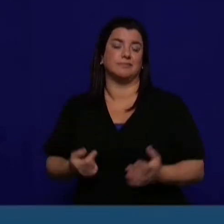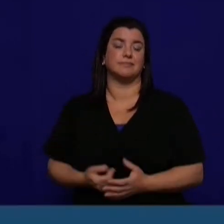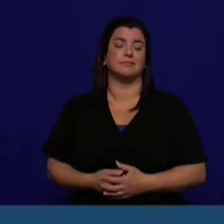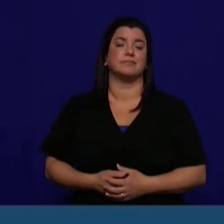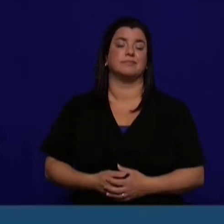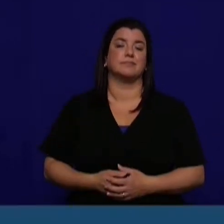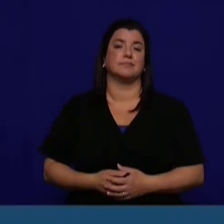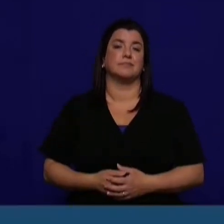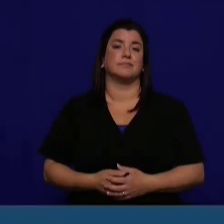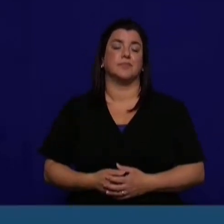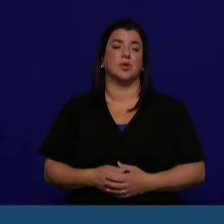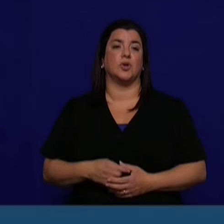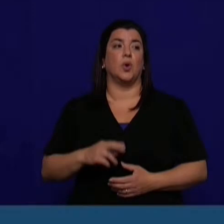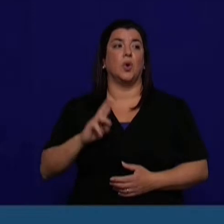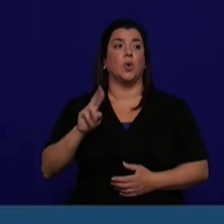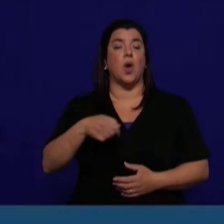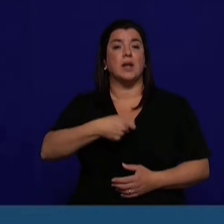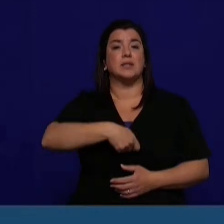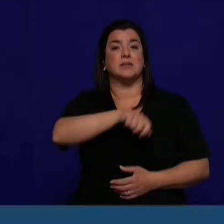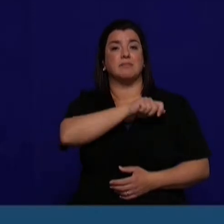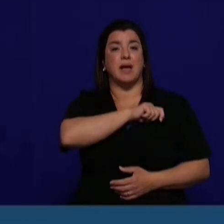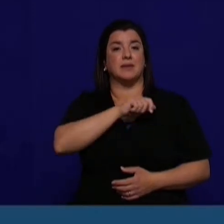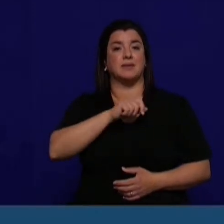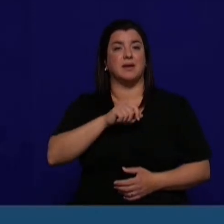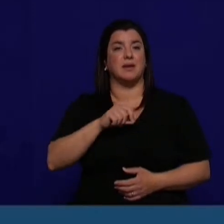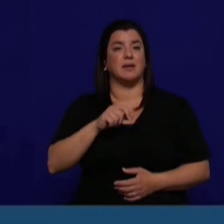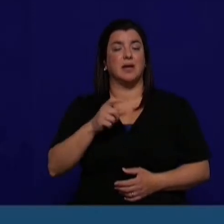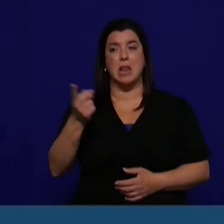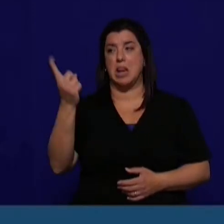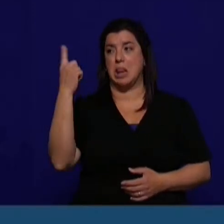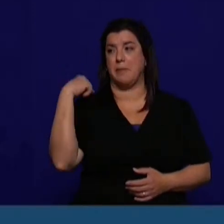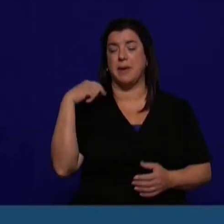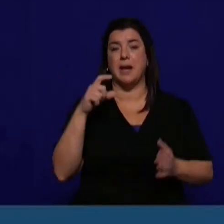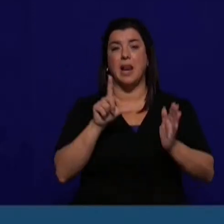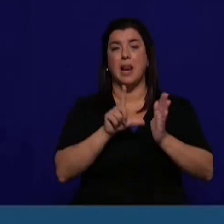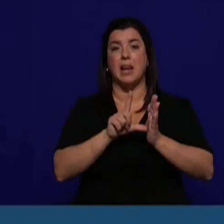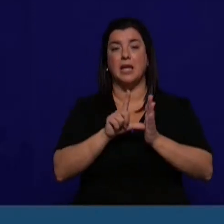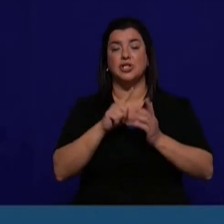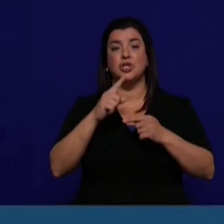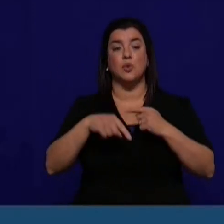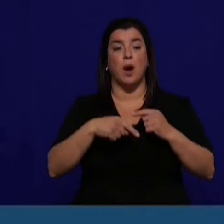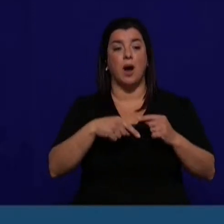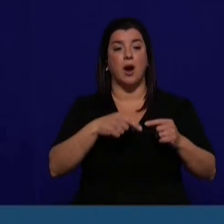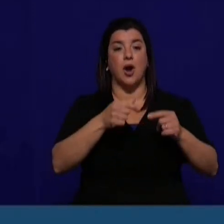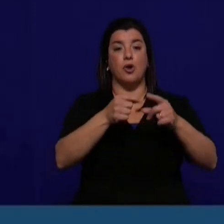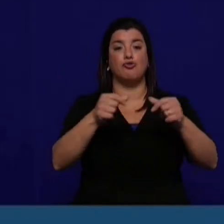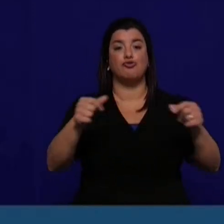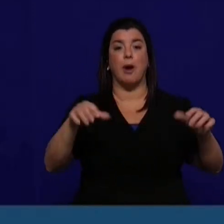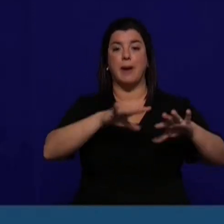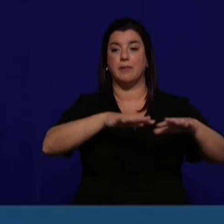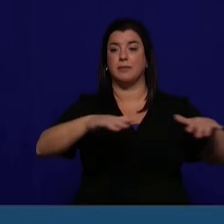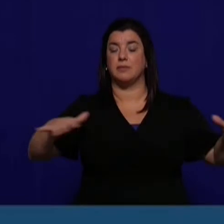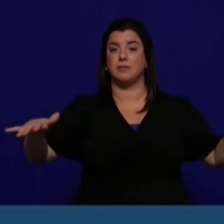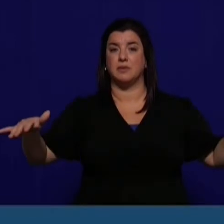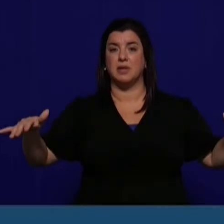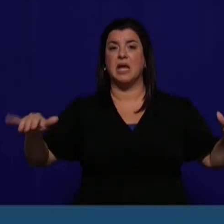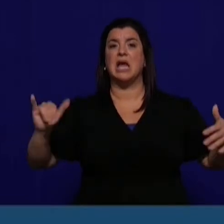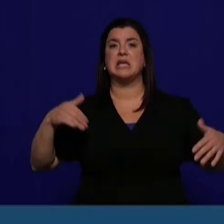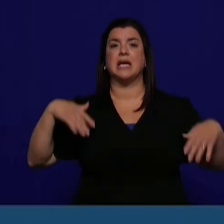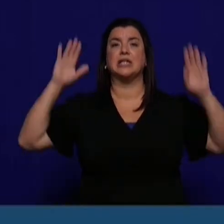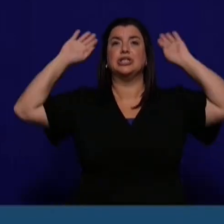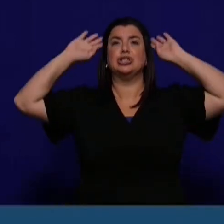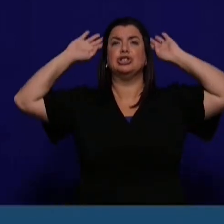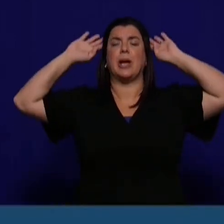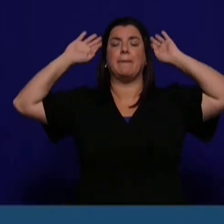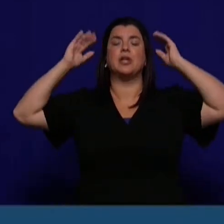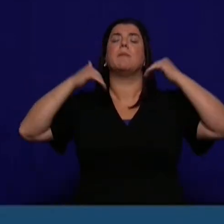fi Spanja rajna l-bieraħ li inbidlet il-liġi biex fuq il-bajjiet u waqt li wieħed ikun qed jixxemmex m'għandux għal xiex